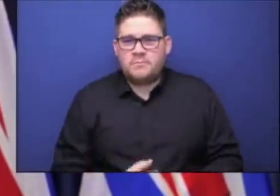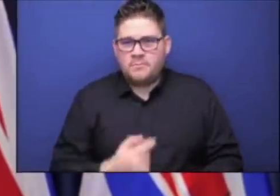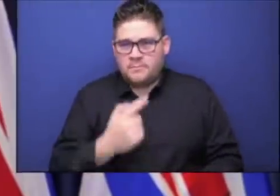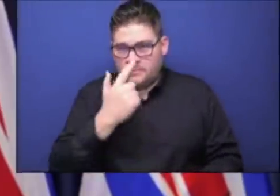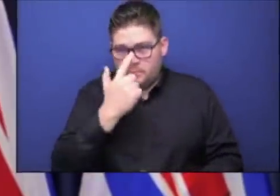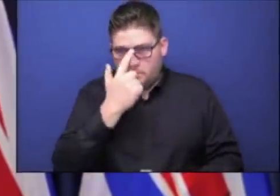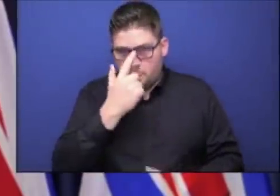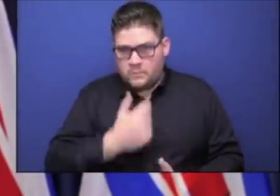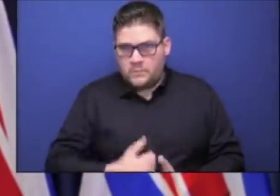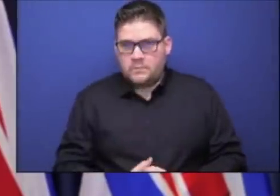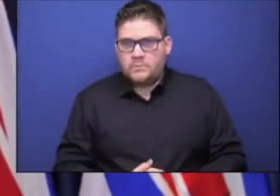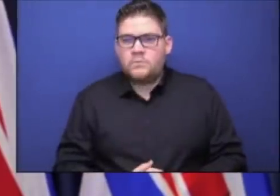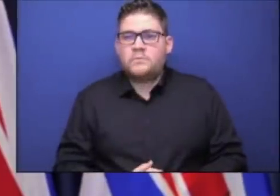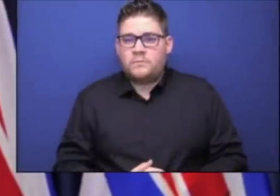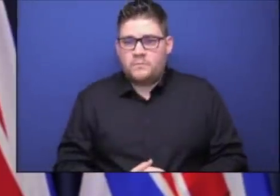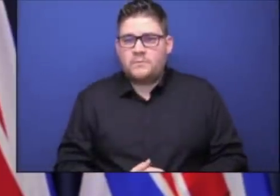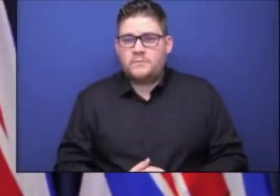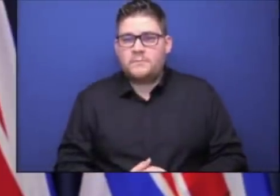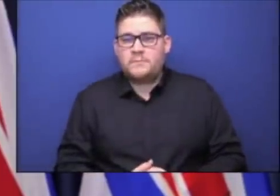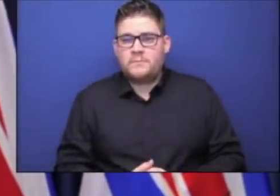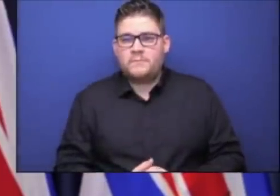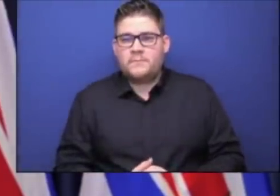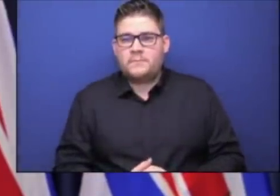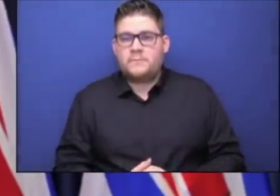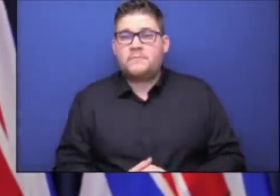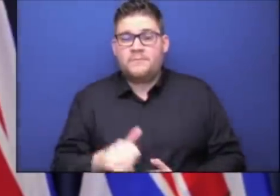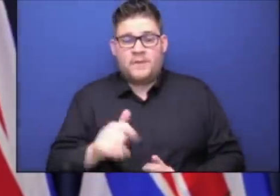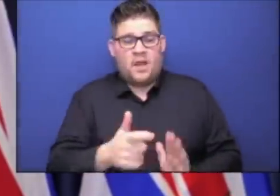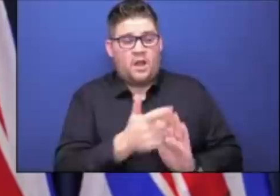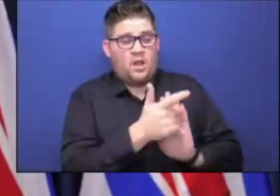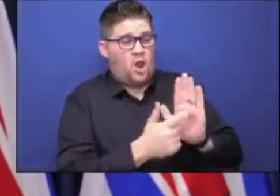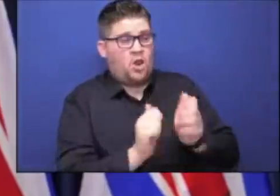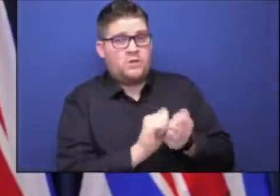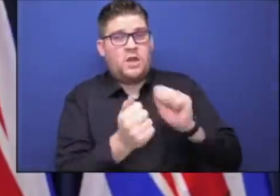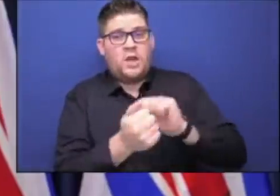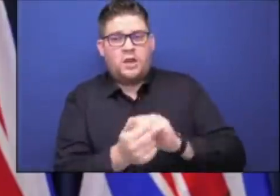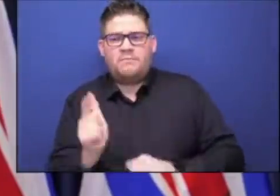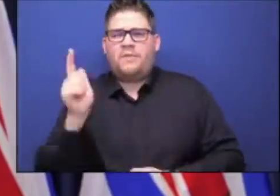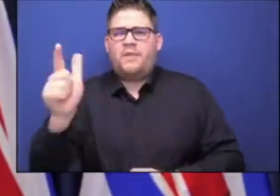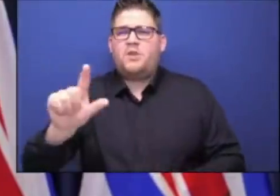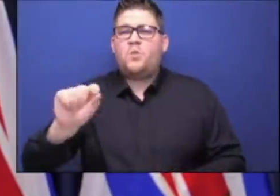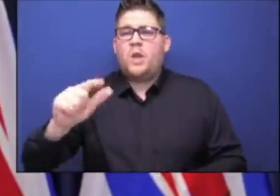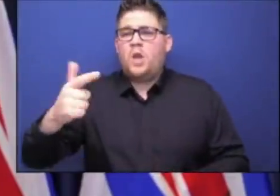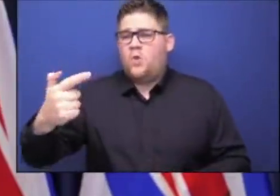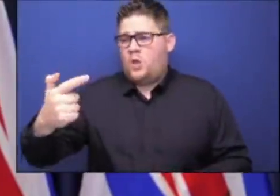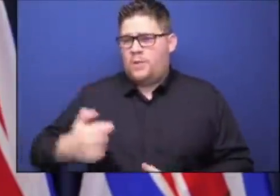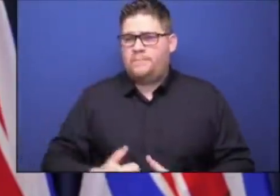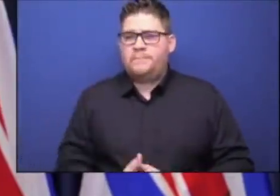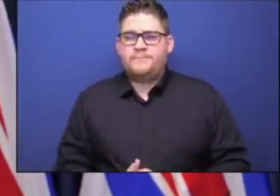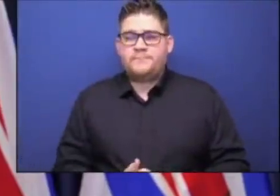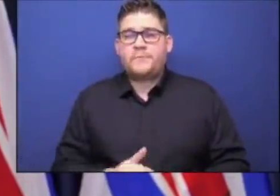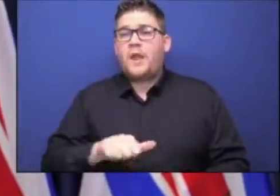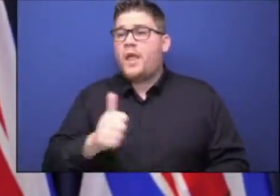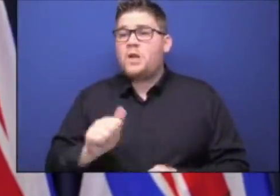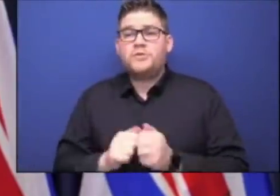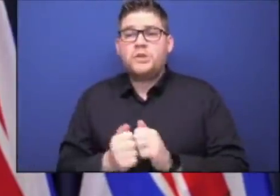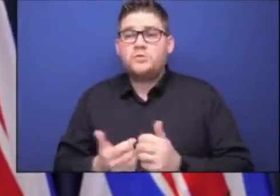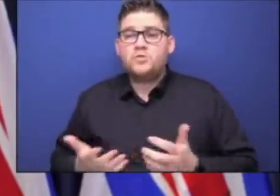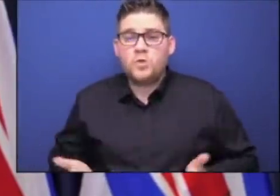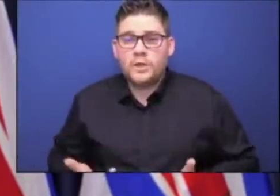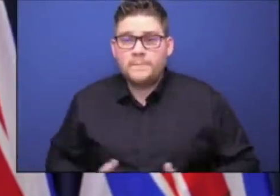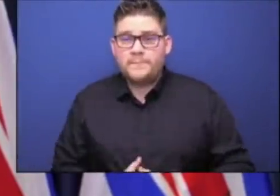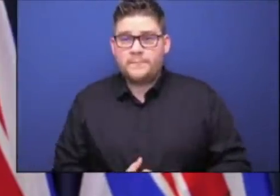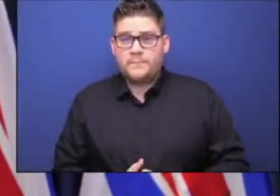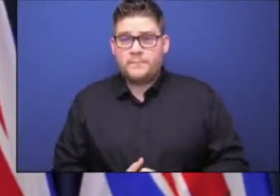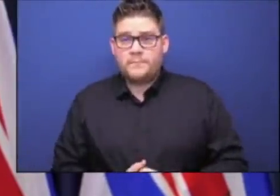Compliance and Enforcement Unit can use. So if somebody was committing fraud, trying to lie to the enforcement team about what they were